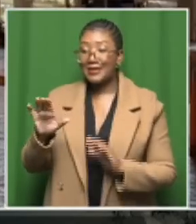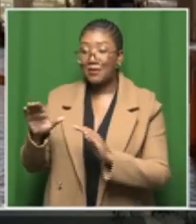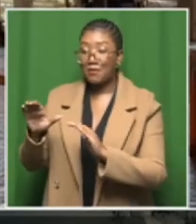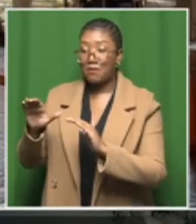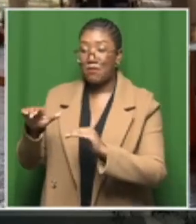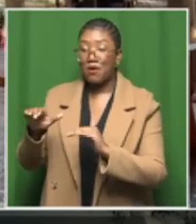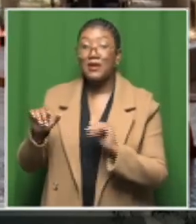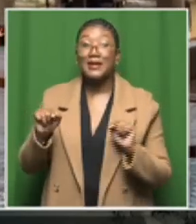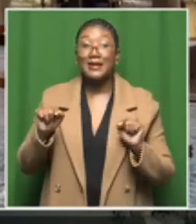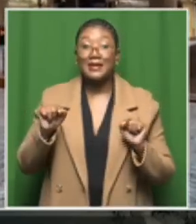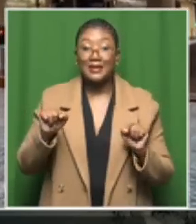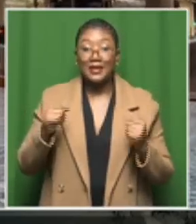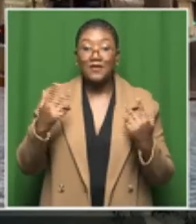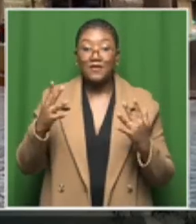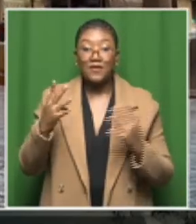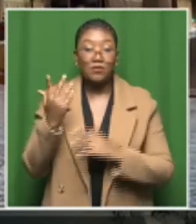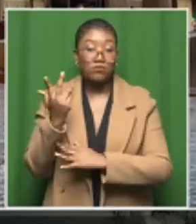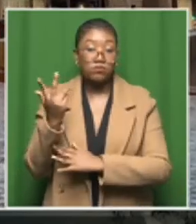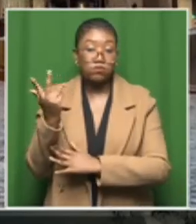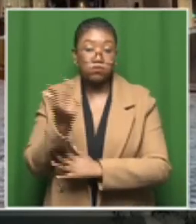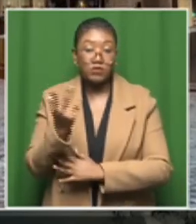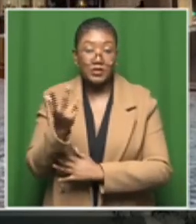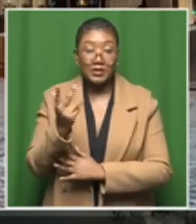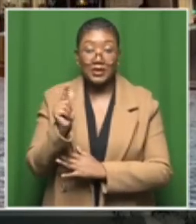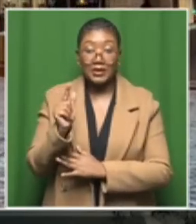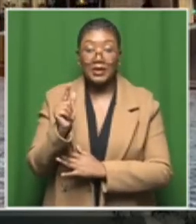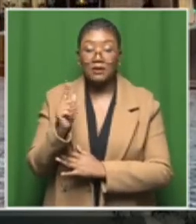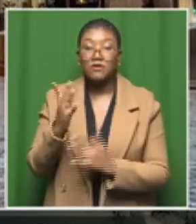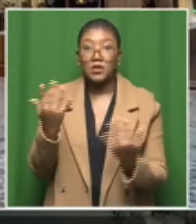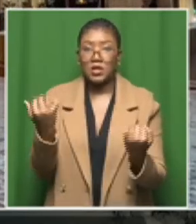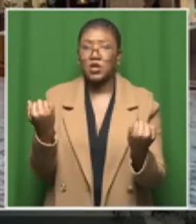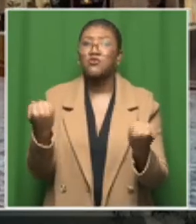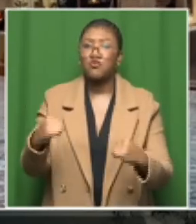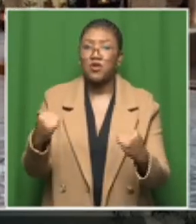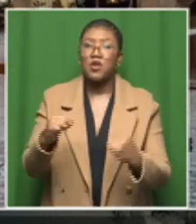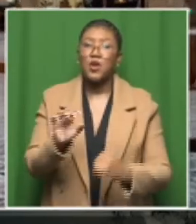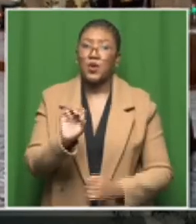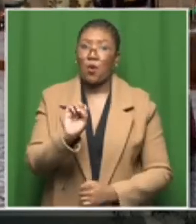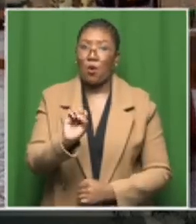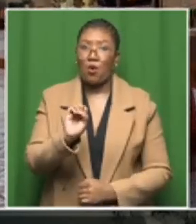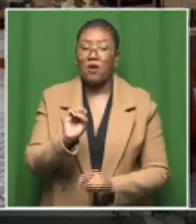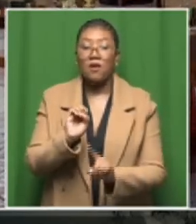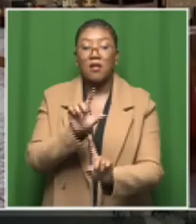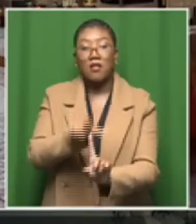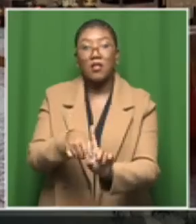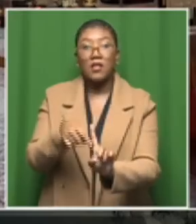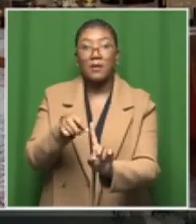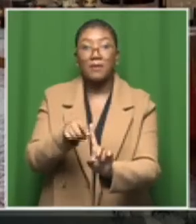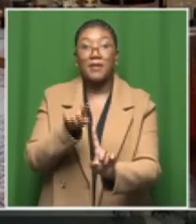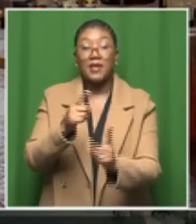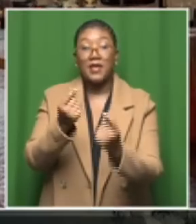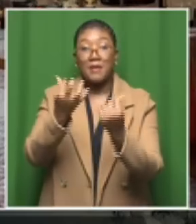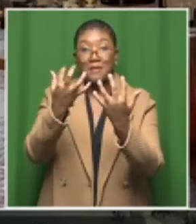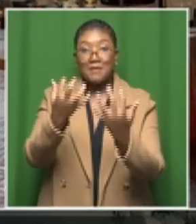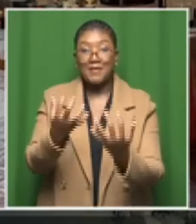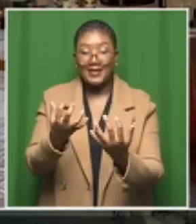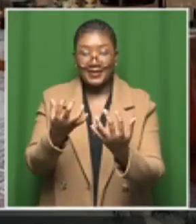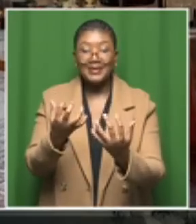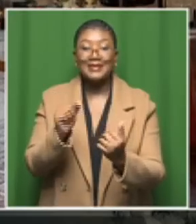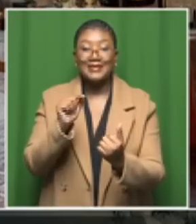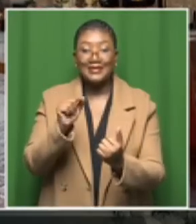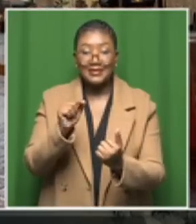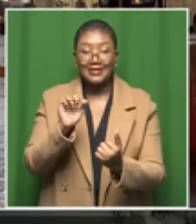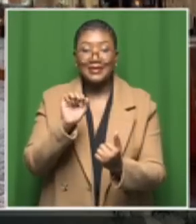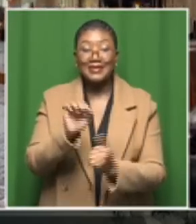number of presentations on the table on how the Minister of Finance will close that budget deficit of